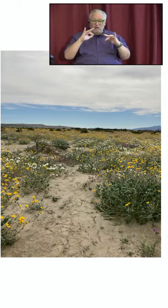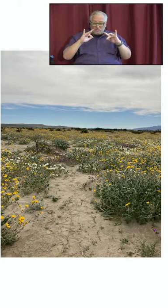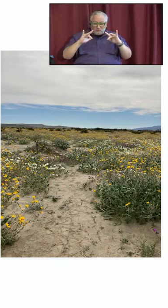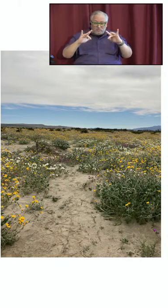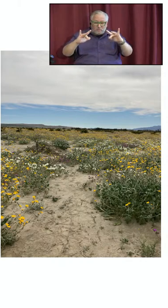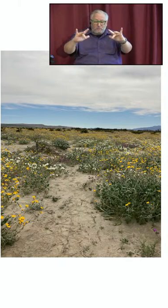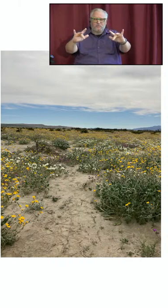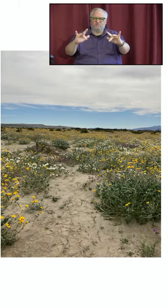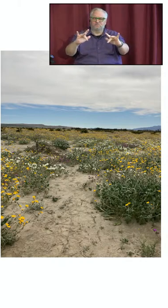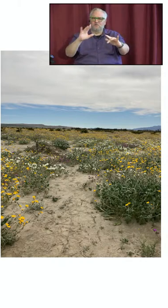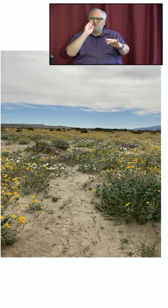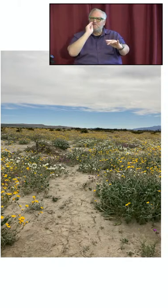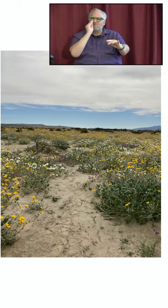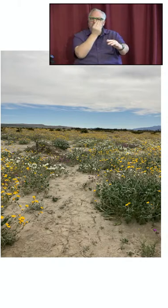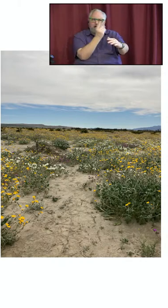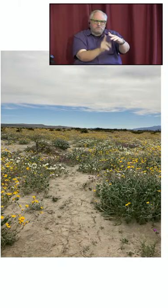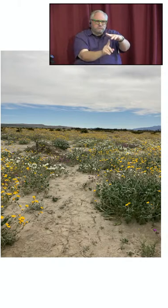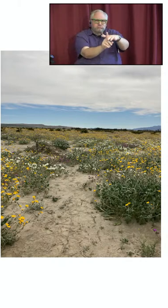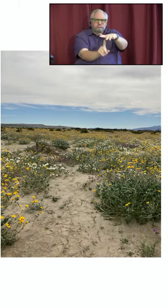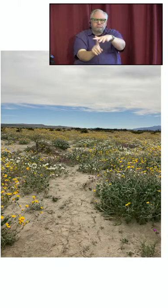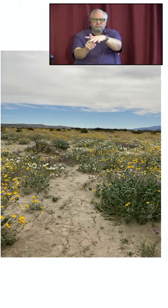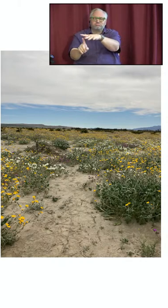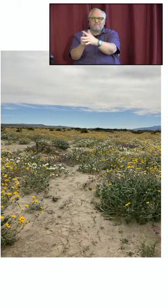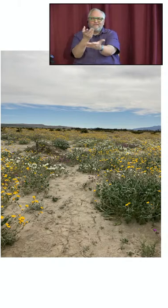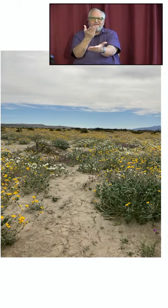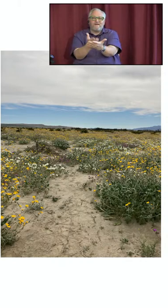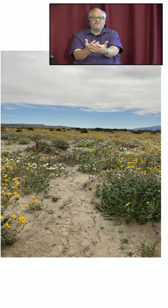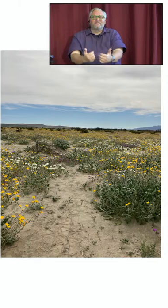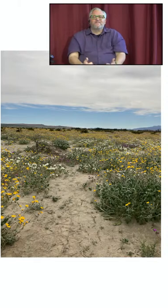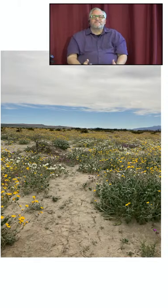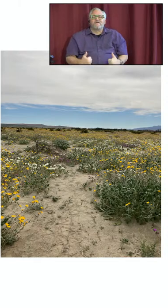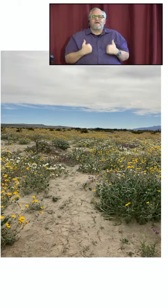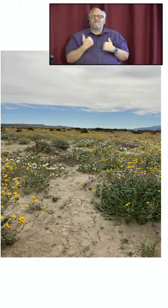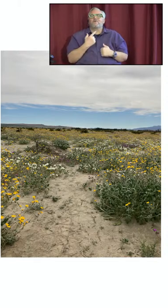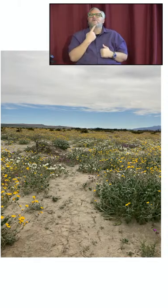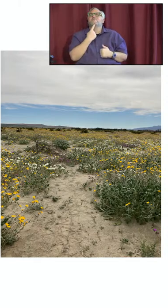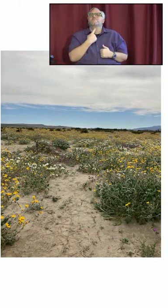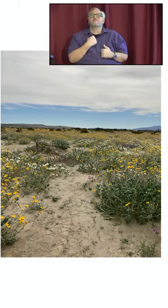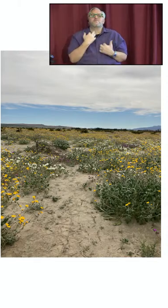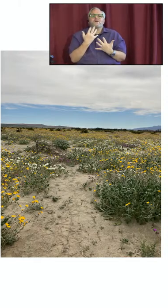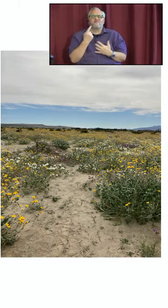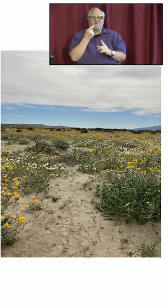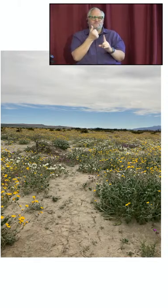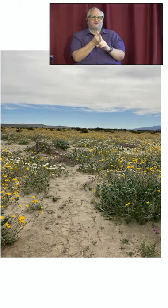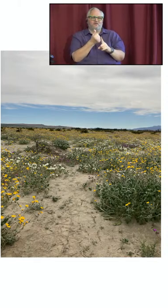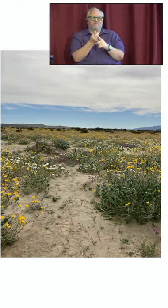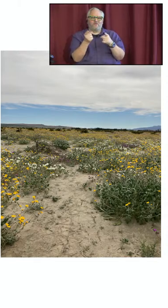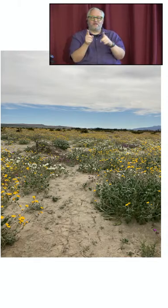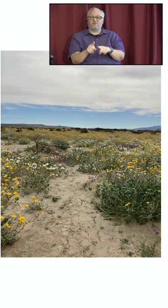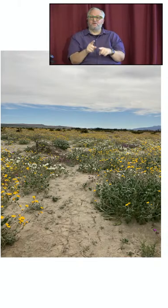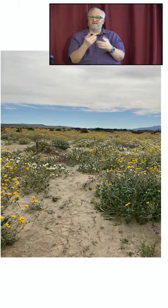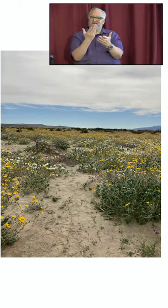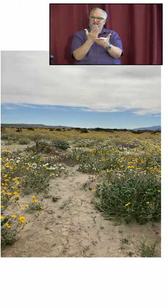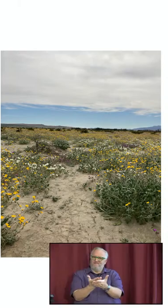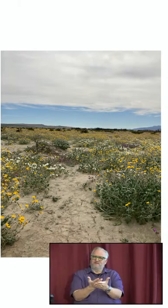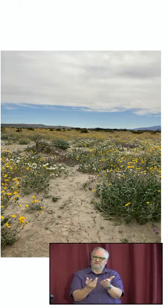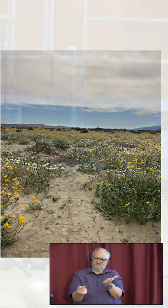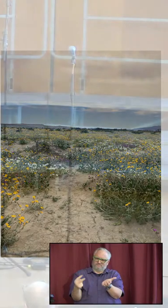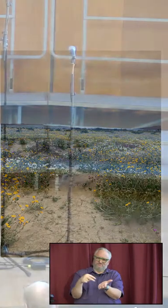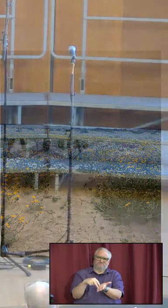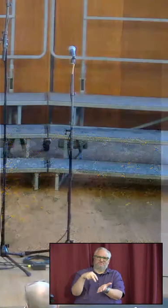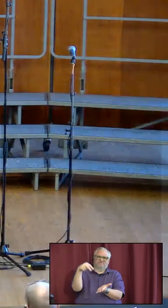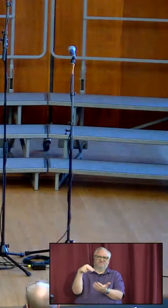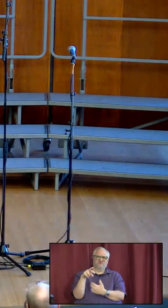of life longing for itself, evidence of resurrection. All around us.